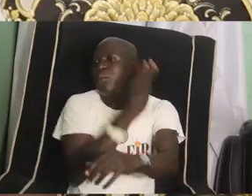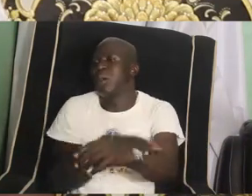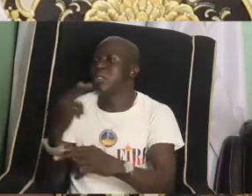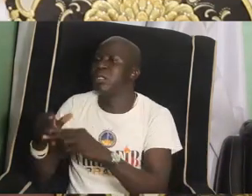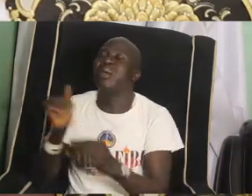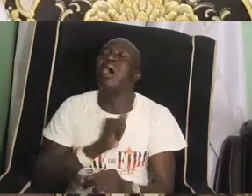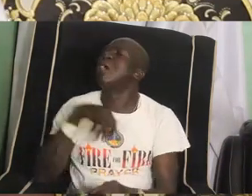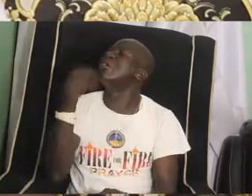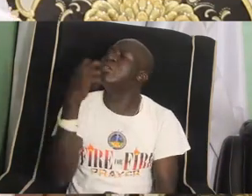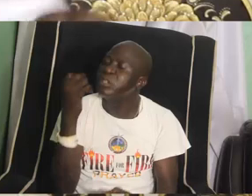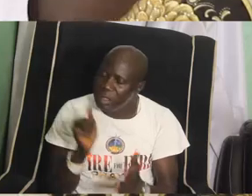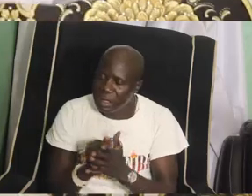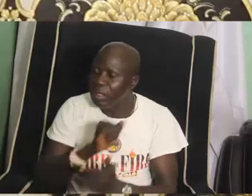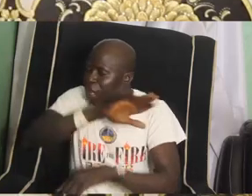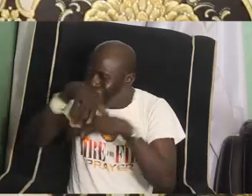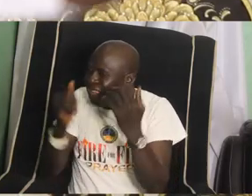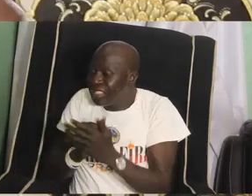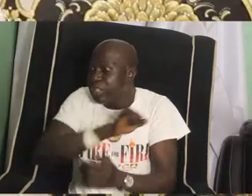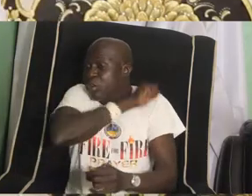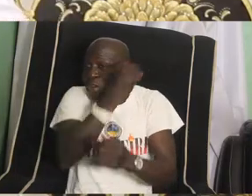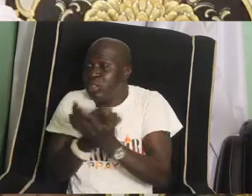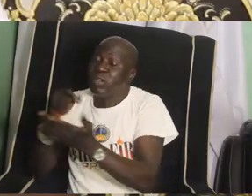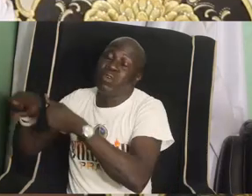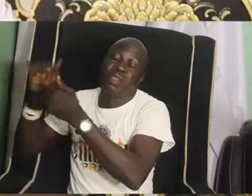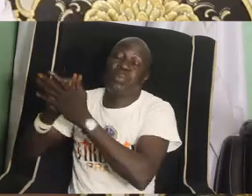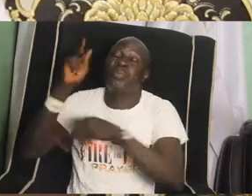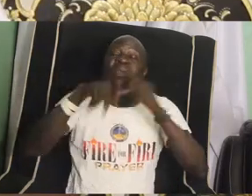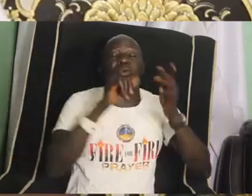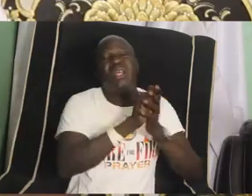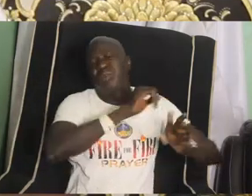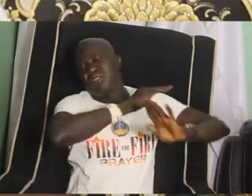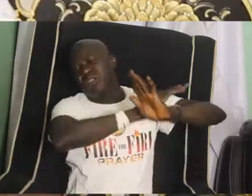of Jesus, I decree not to death. Our choice and forces of